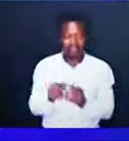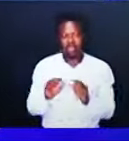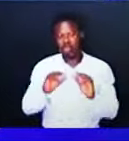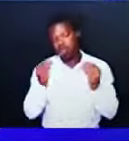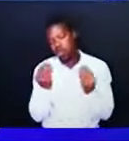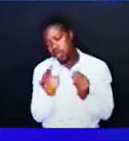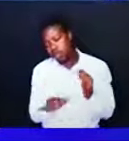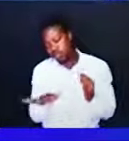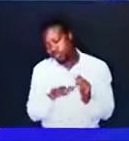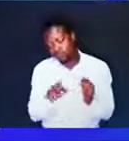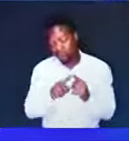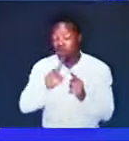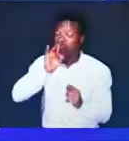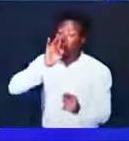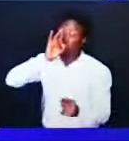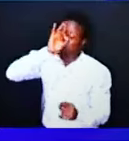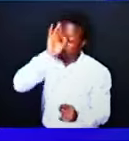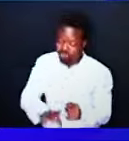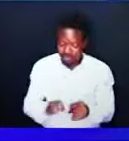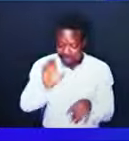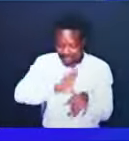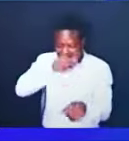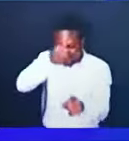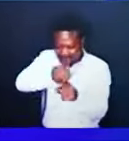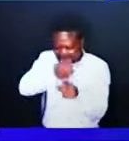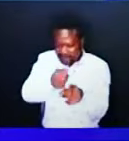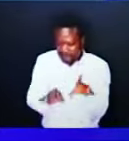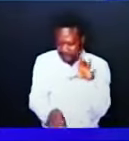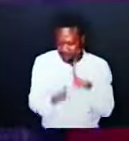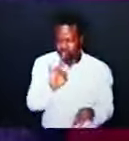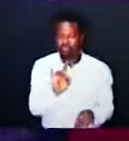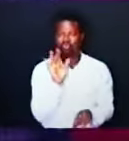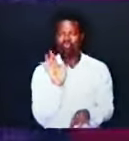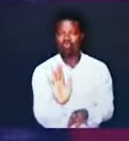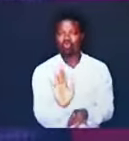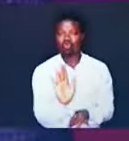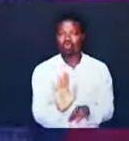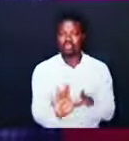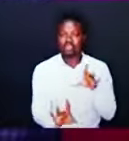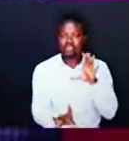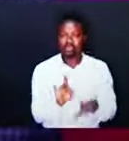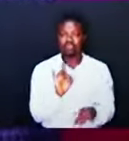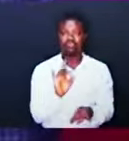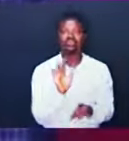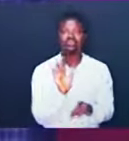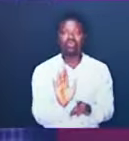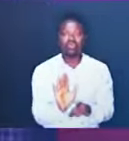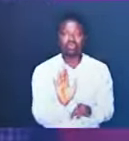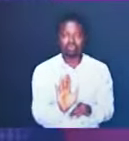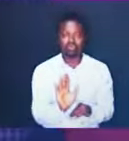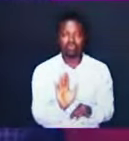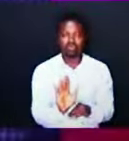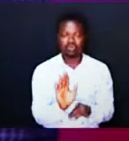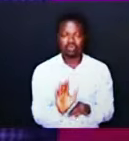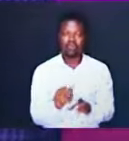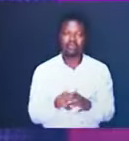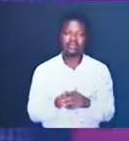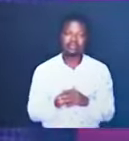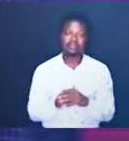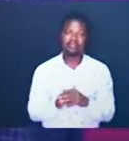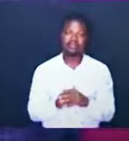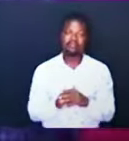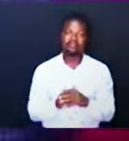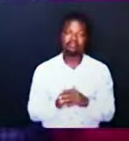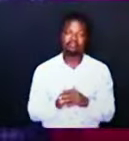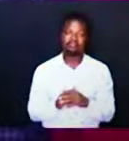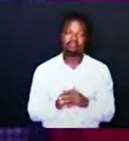spiritual entity. Now, so it's answer nipa womutin to the bianesia to tun no masene bibia because one no. Now, so no question they say, you who mwa